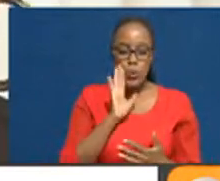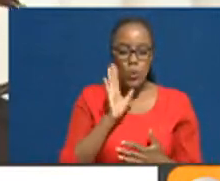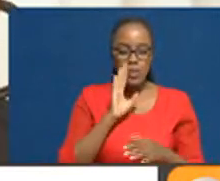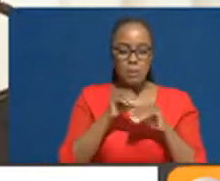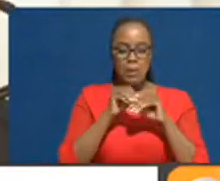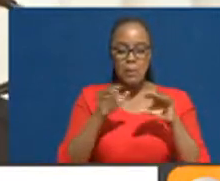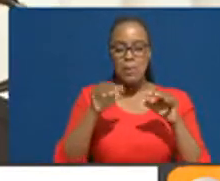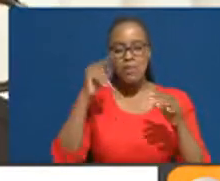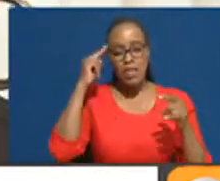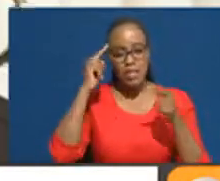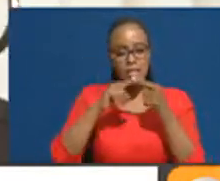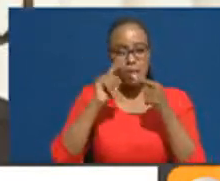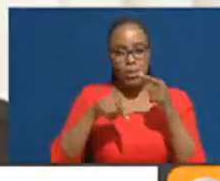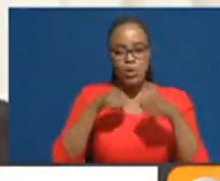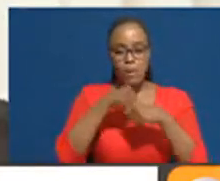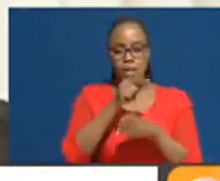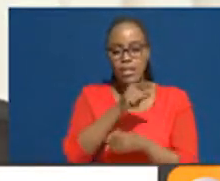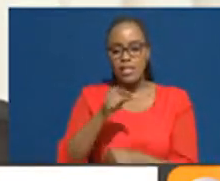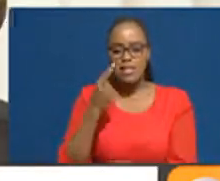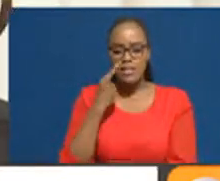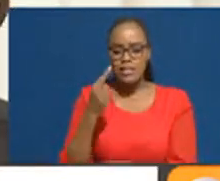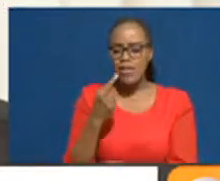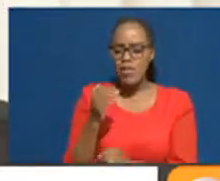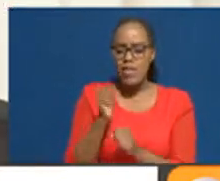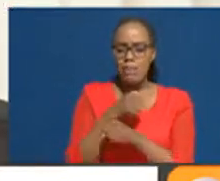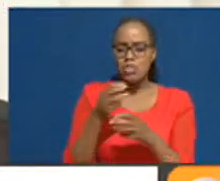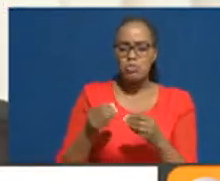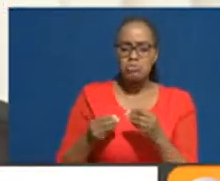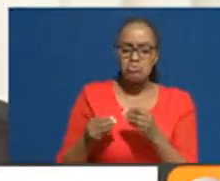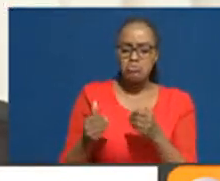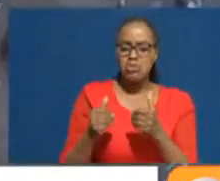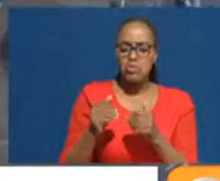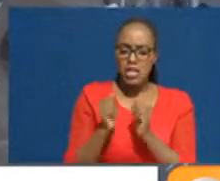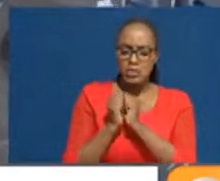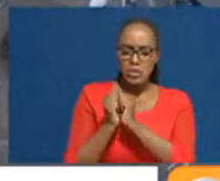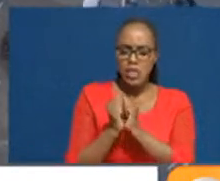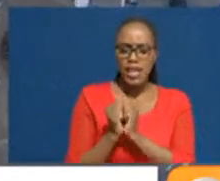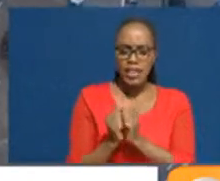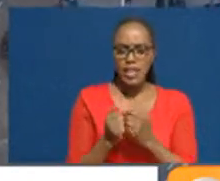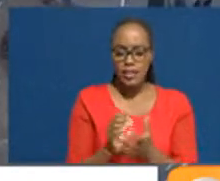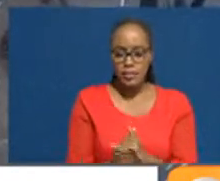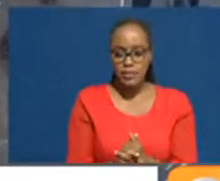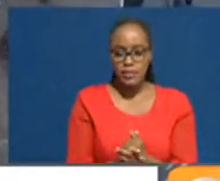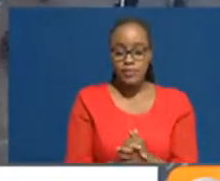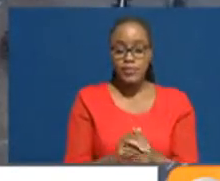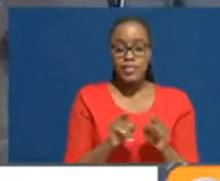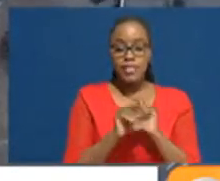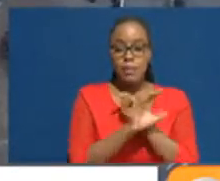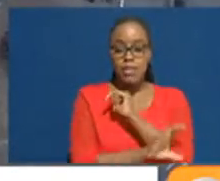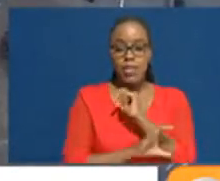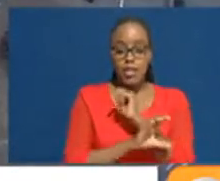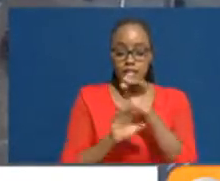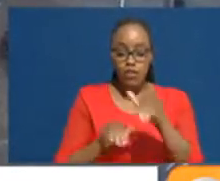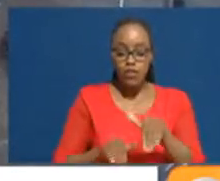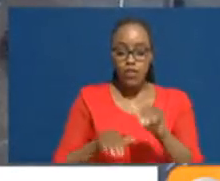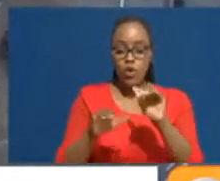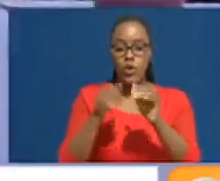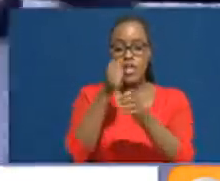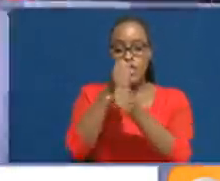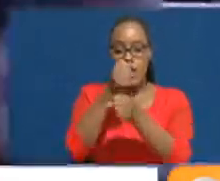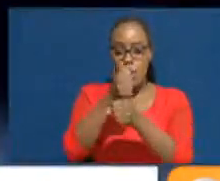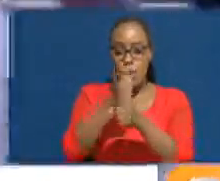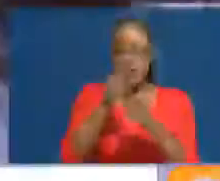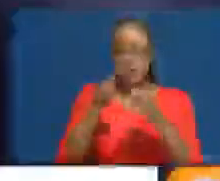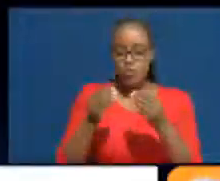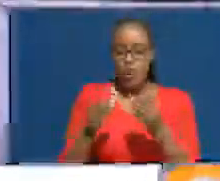really make them look invincible. We are in this together, you know. As the country fast tracks its efforts to curb